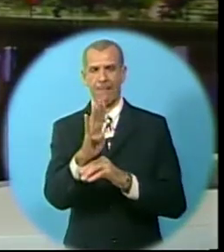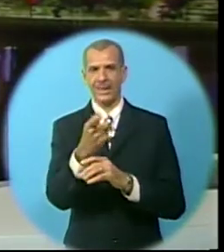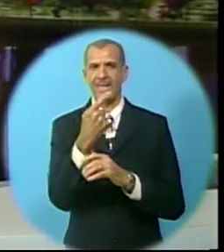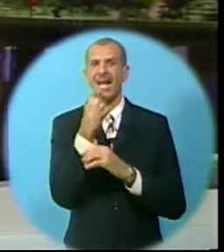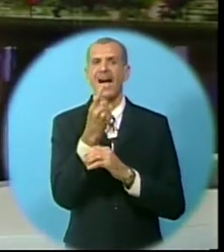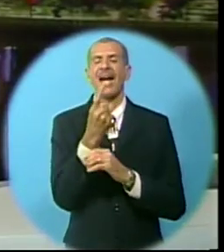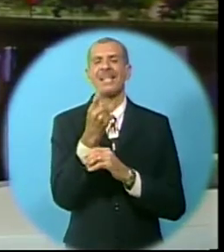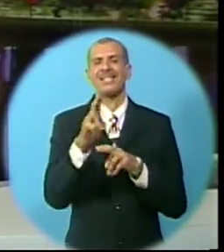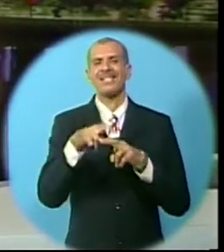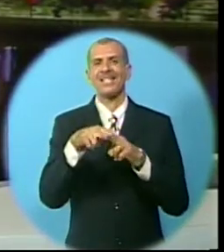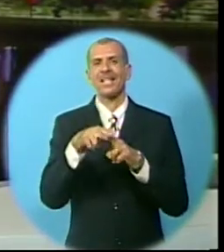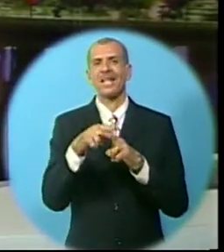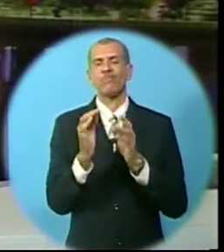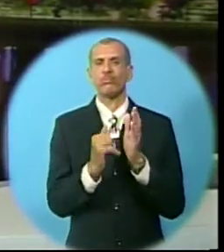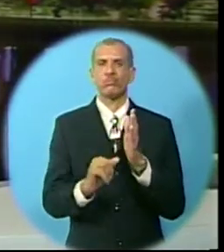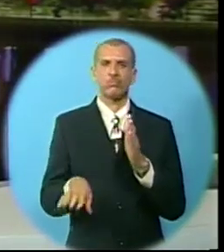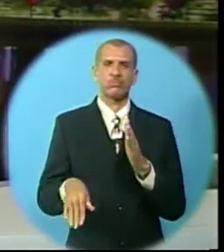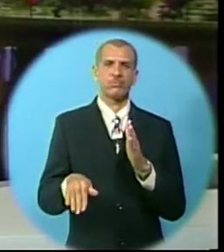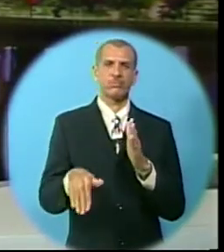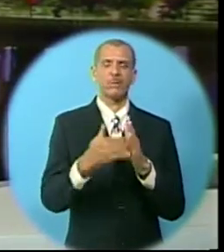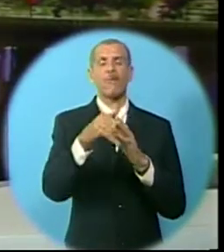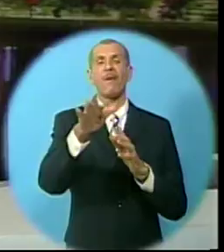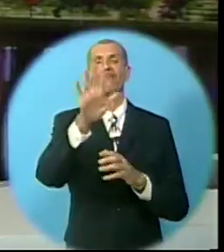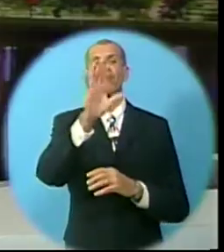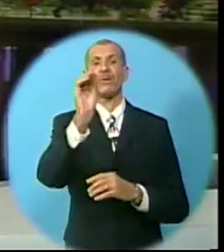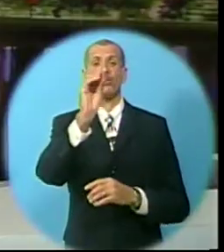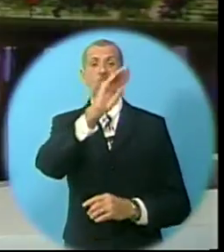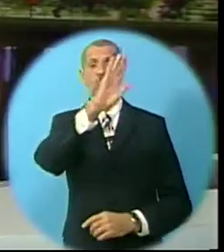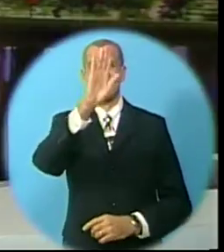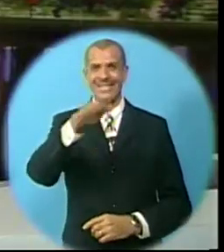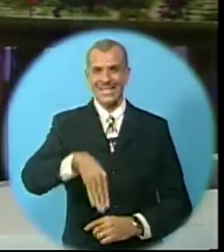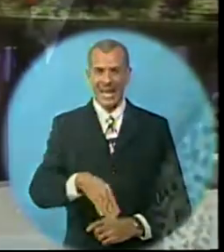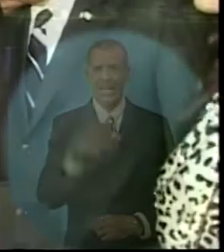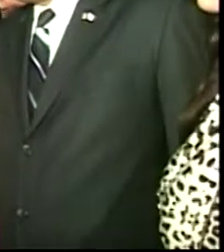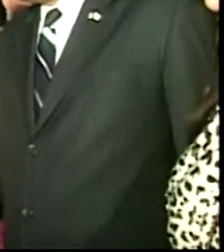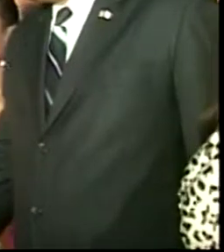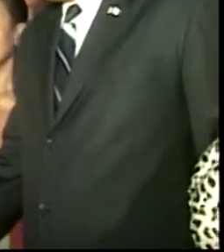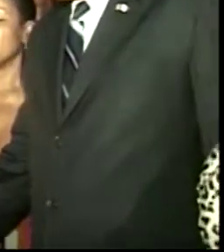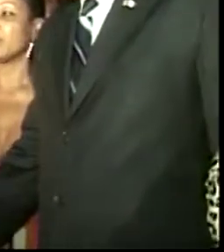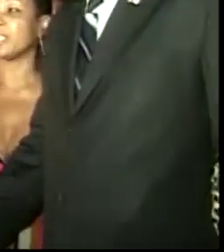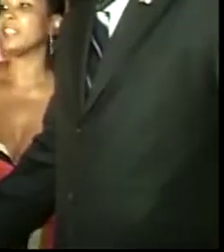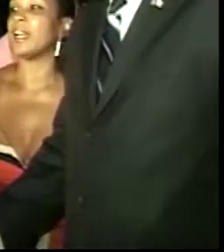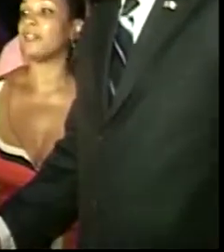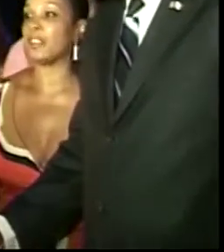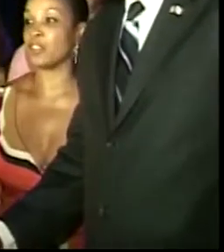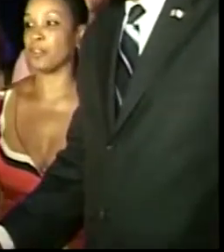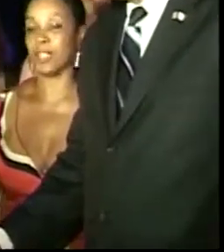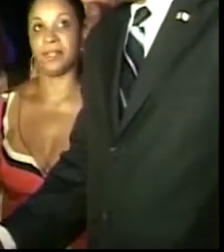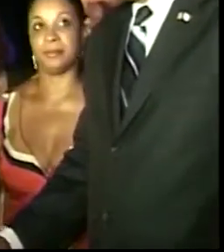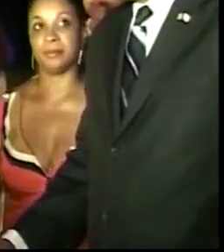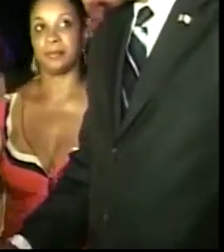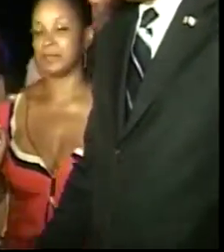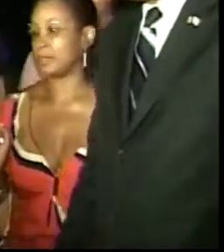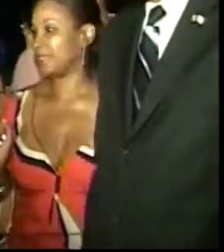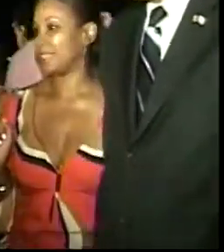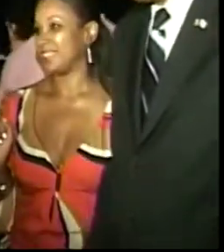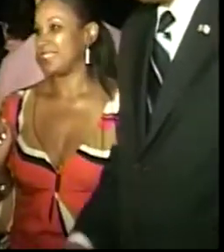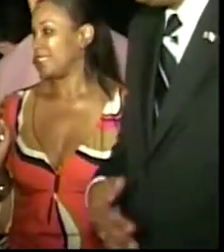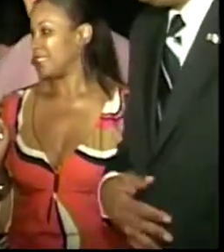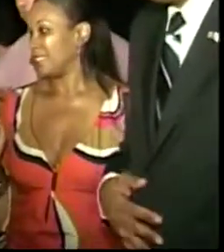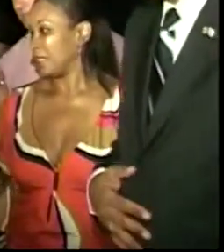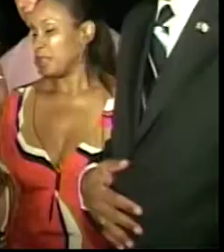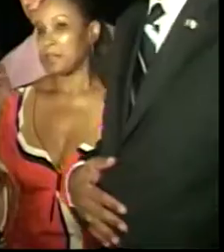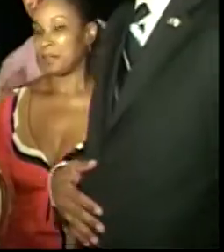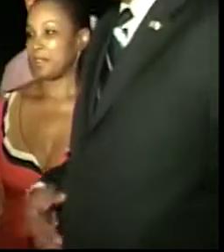seating capacity has been boosted by 52%. The news comes as the company celebrates its 65th year of